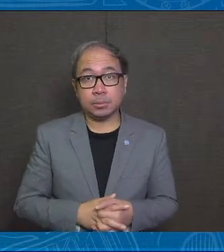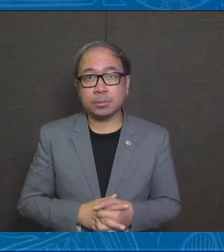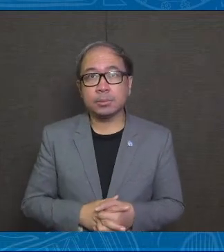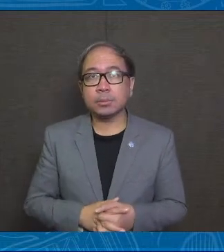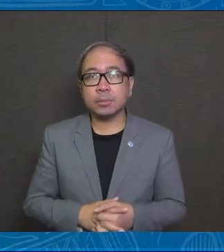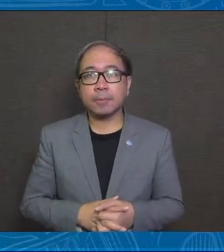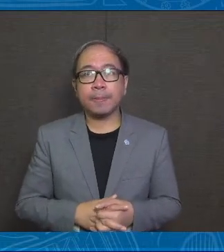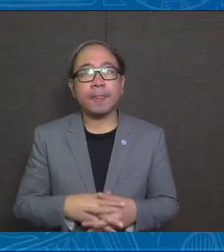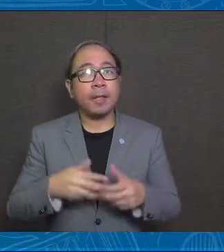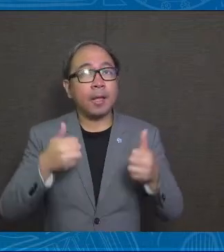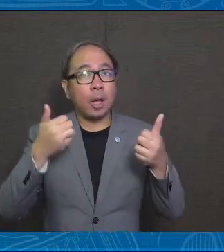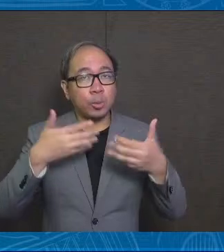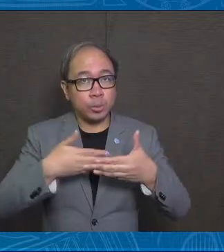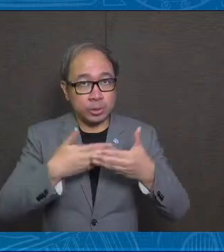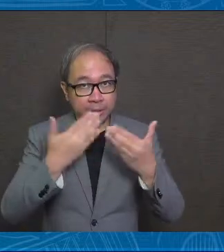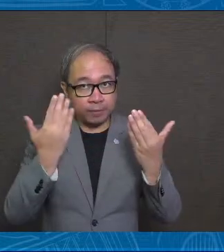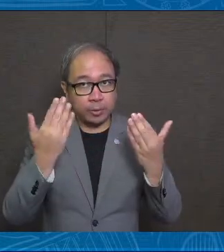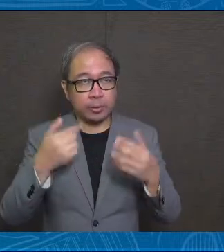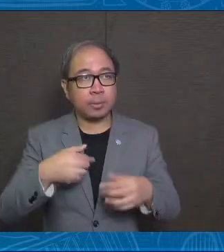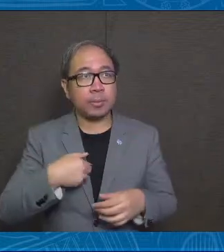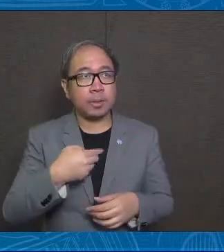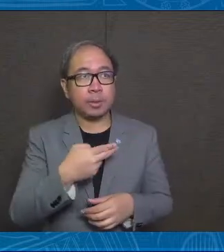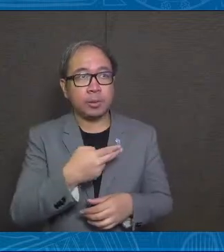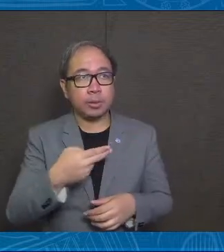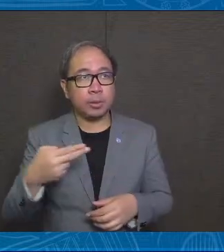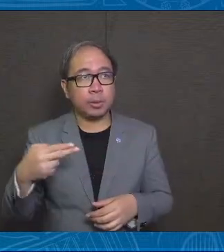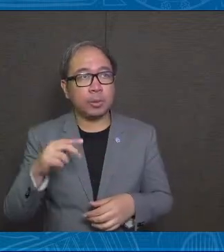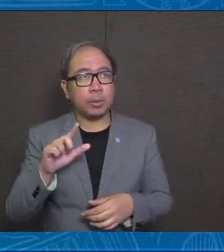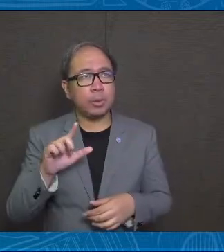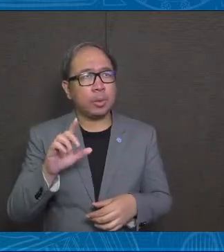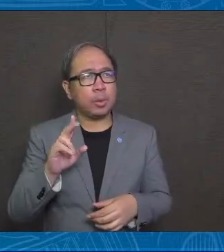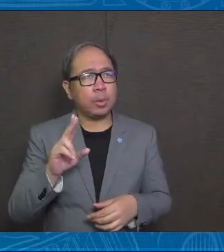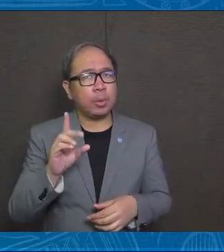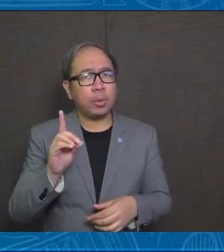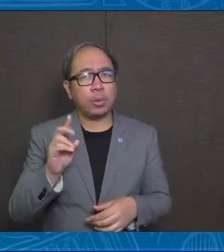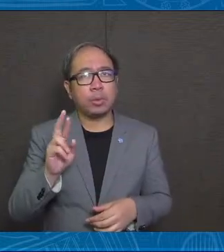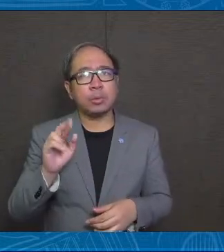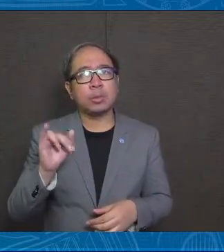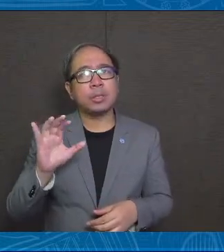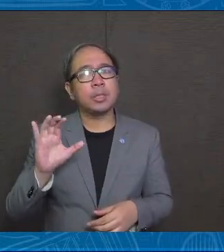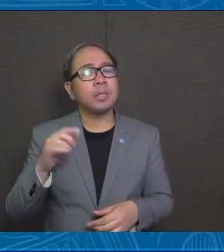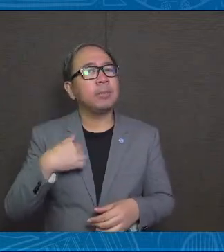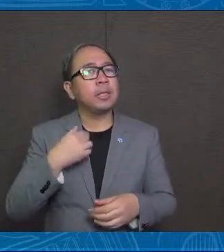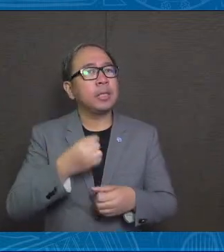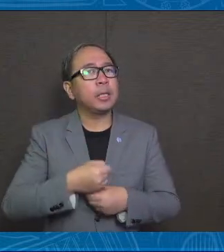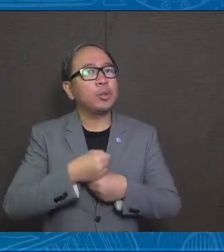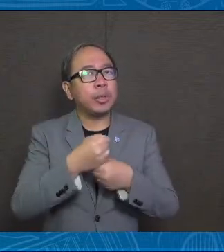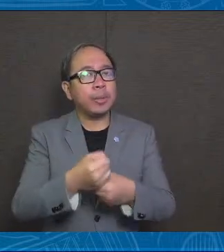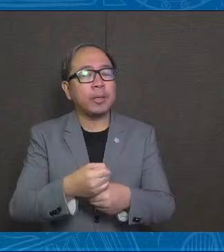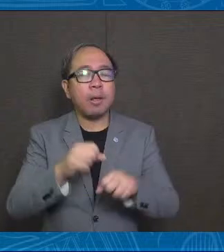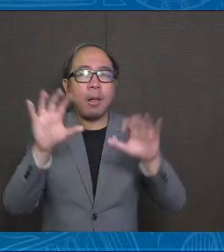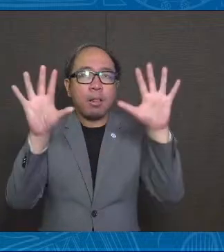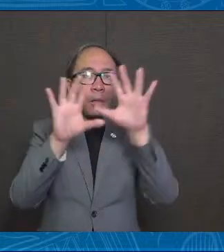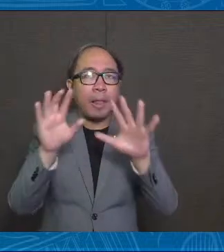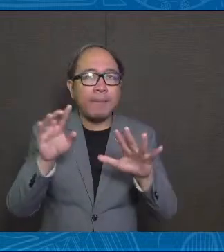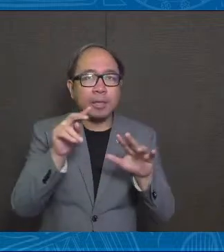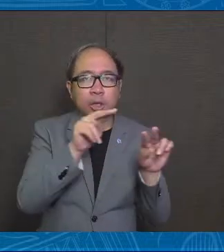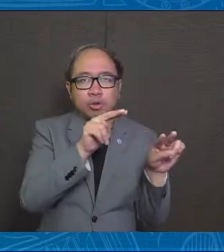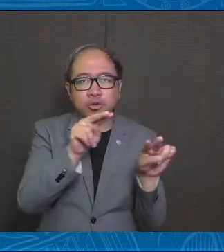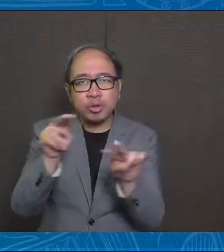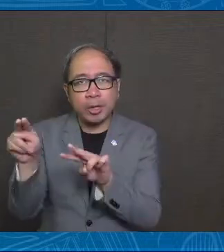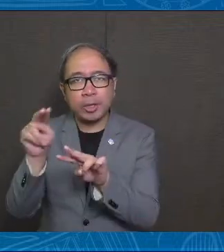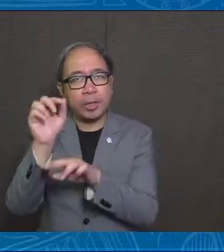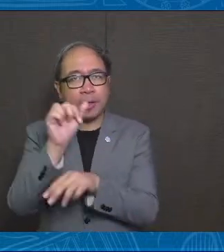Good afternoon. My name is Ludwig Federigan. I represent Climate Tracker Asia. My question is